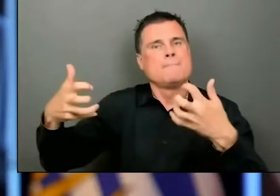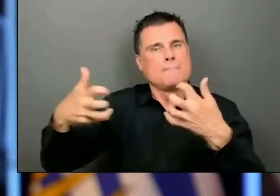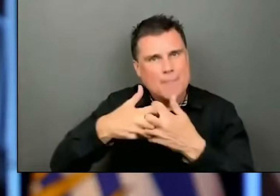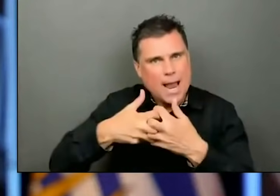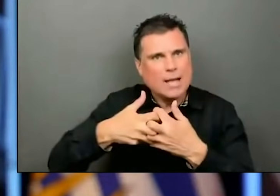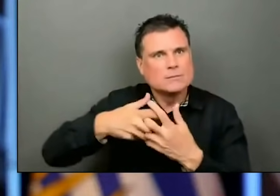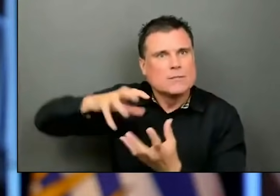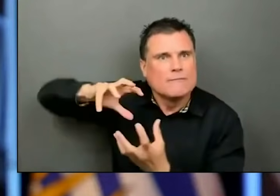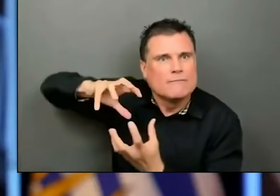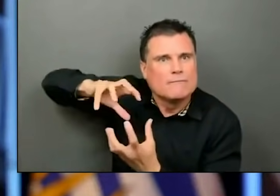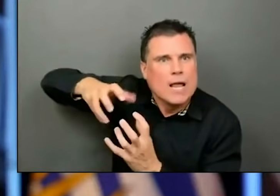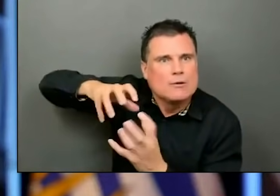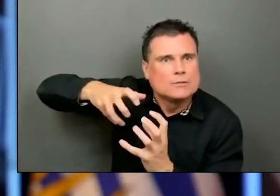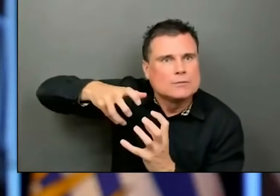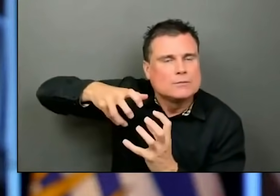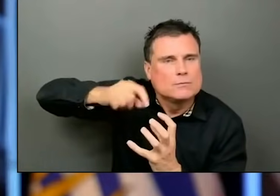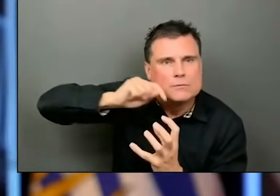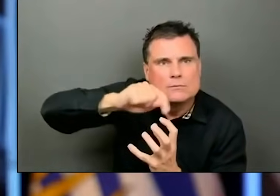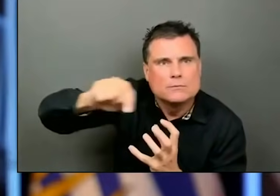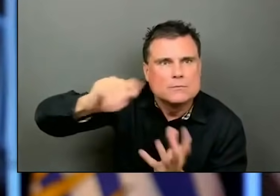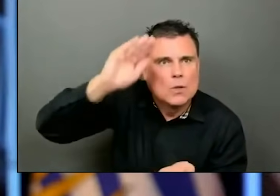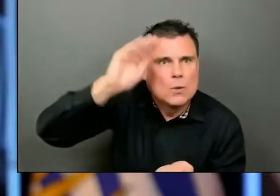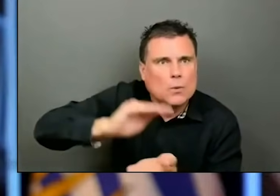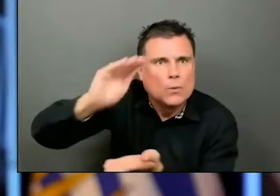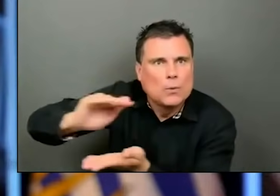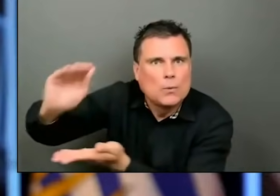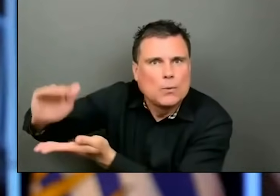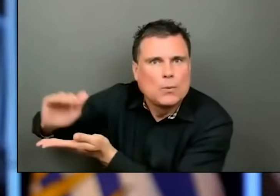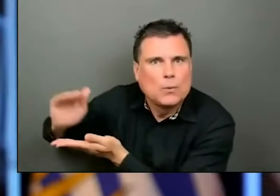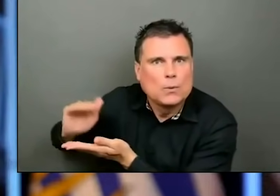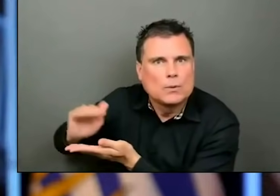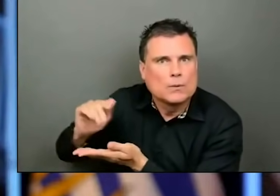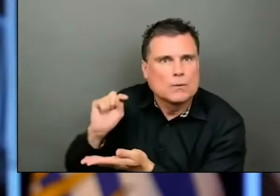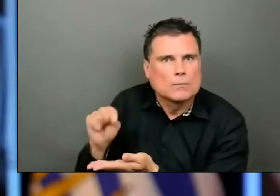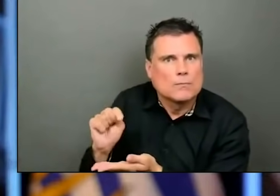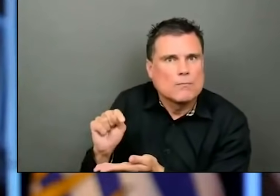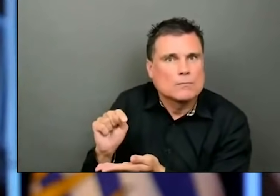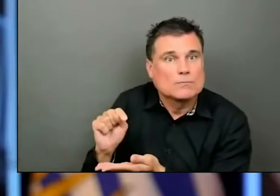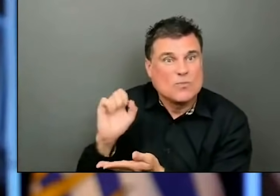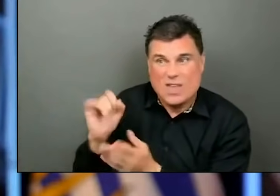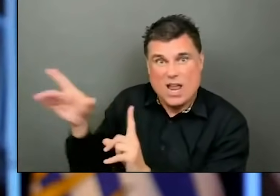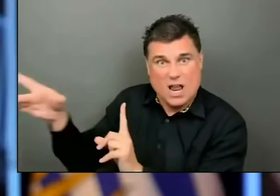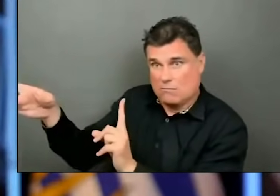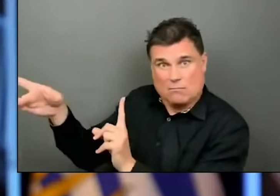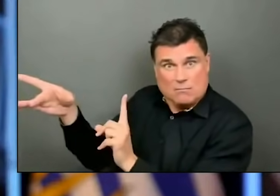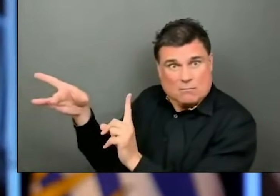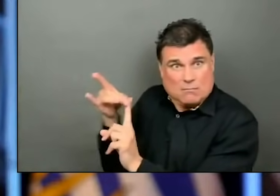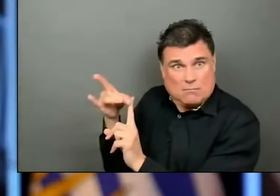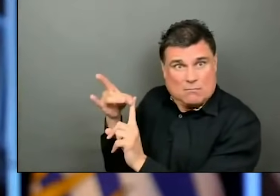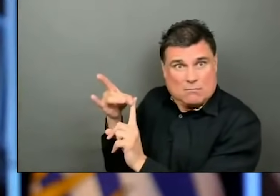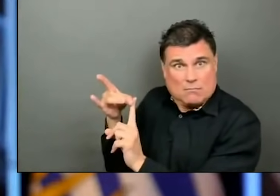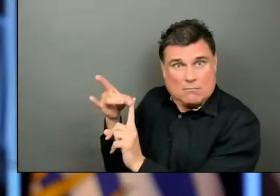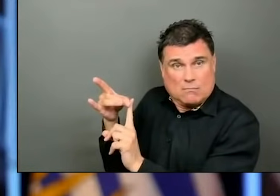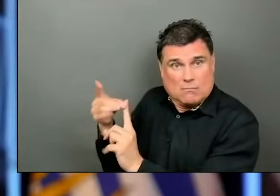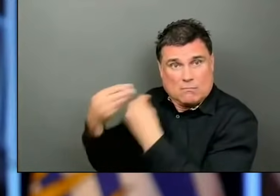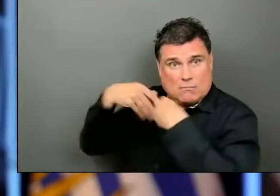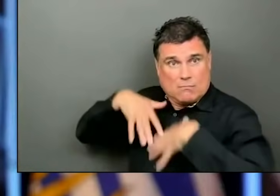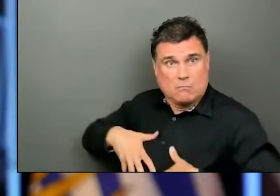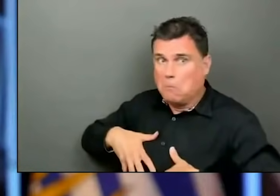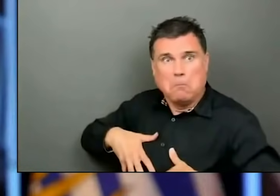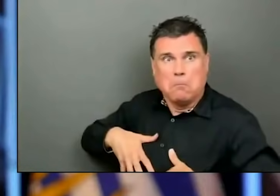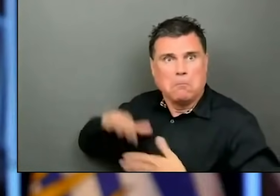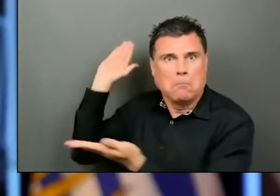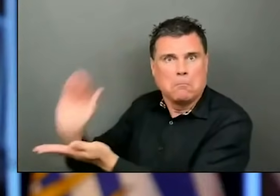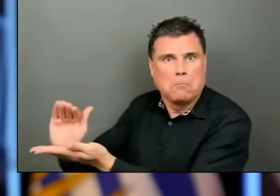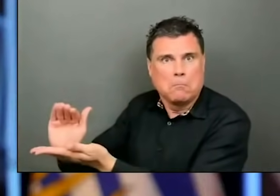community. So the decreasing case rates and the importance of taking those preventive measures right now more than ever continue